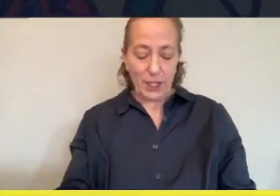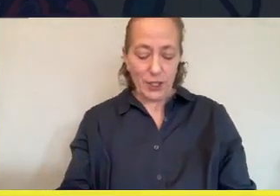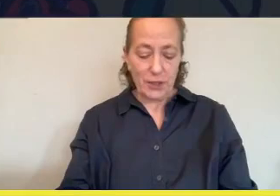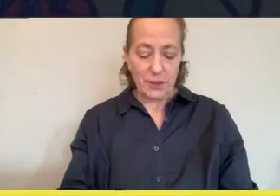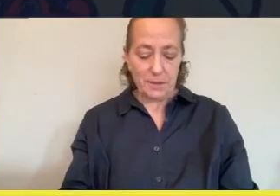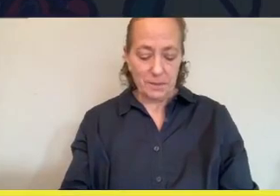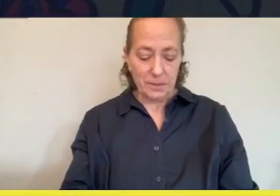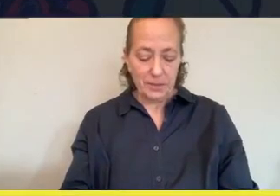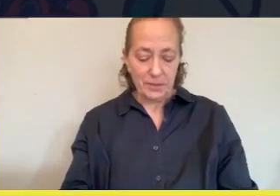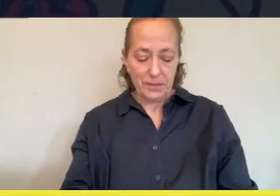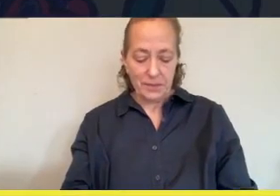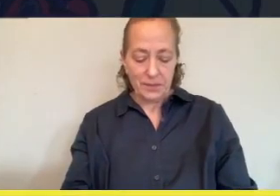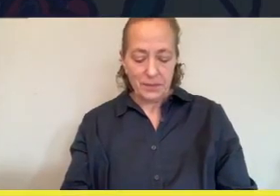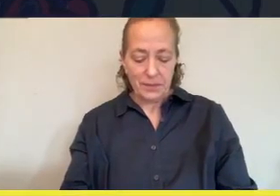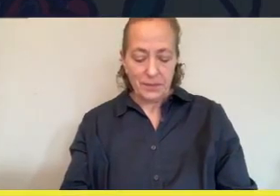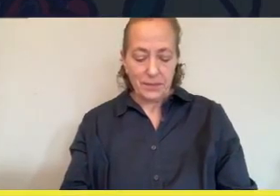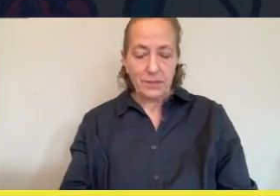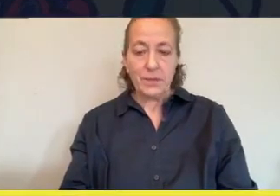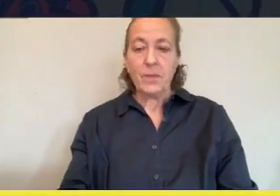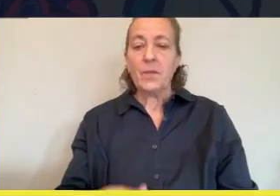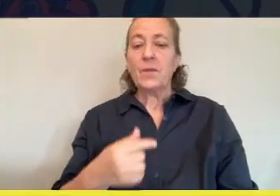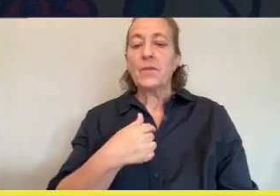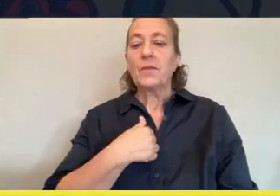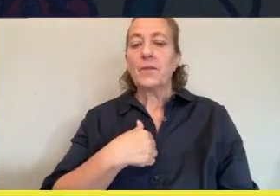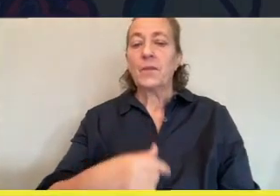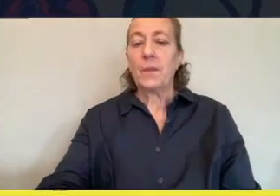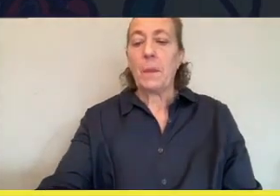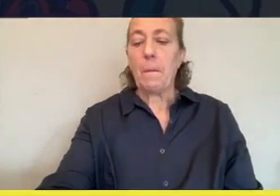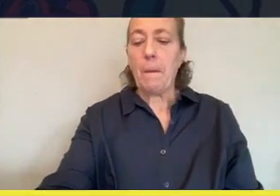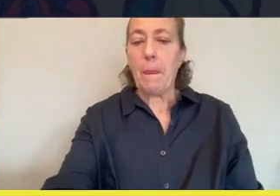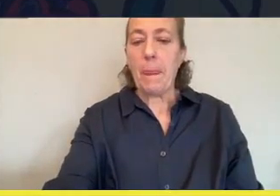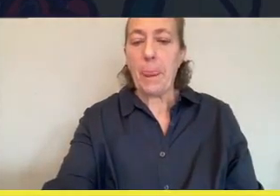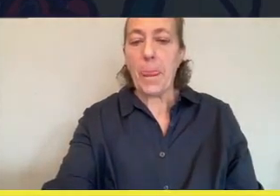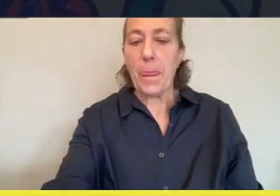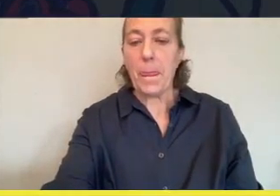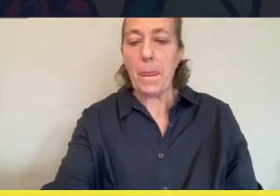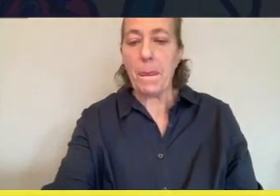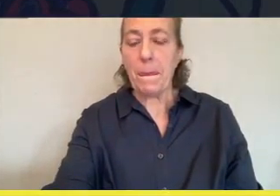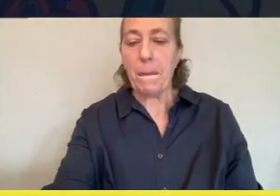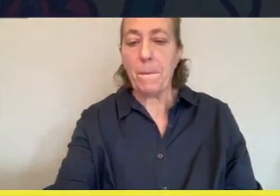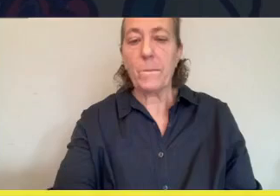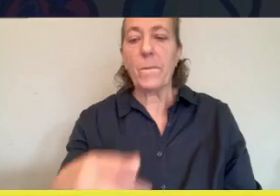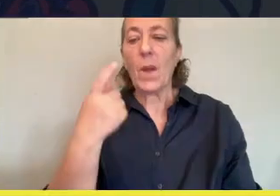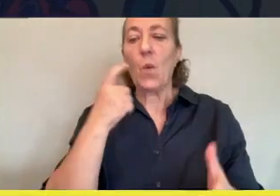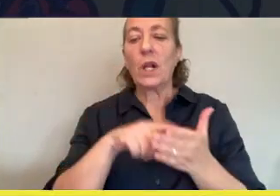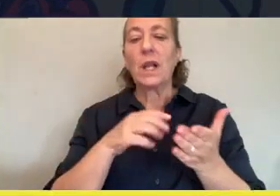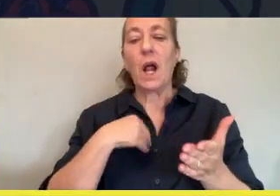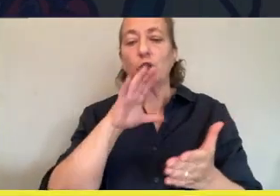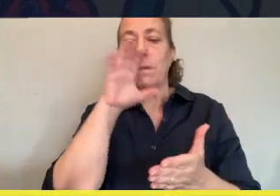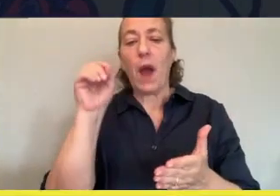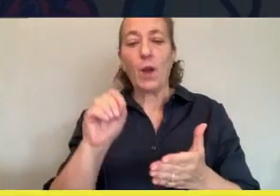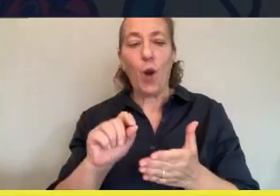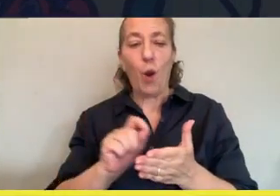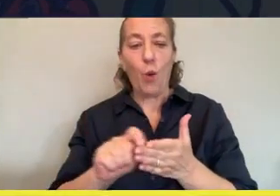my co-authors, Dan Mott, Jennifer Maddens, and Heidi Ullman. We are honored to have our paper on